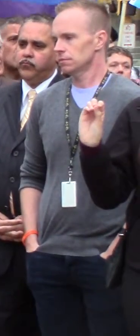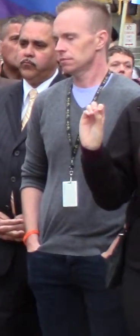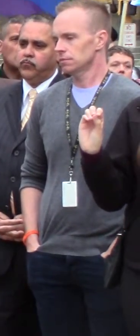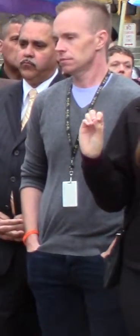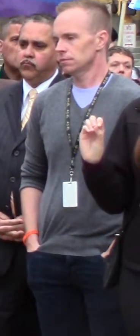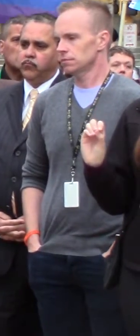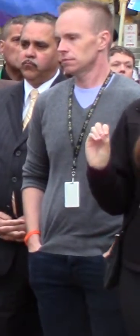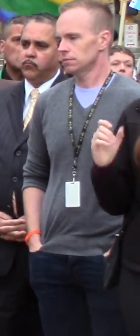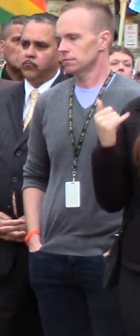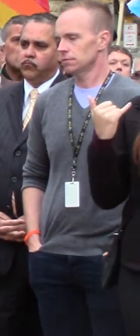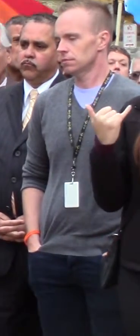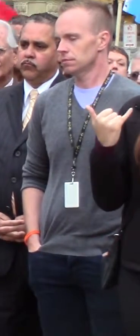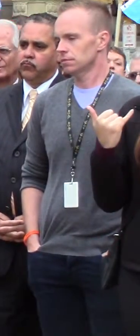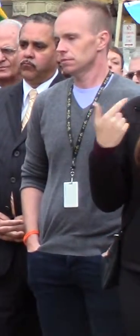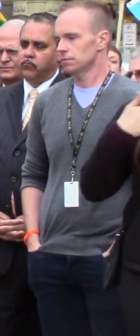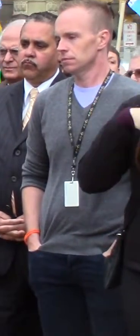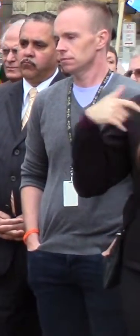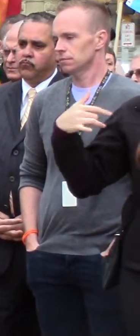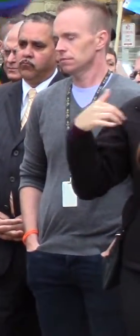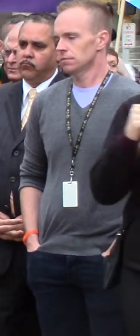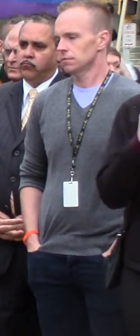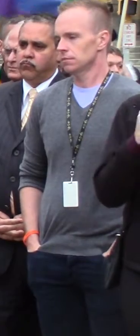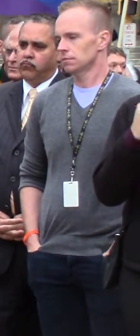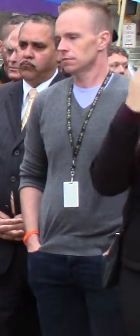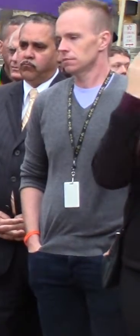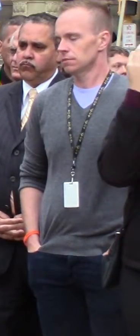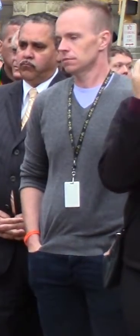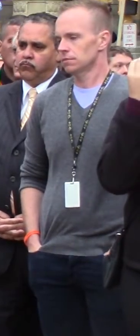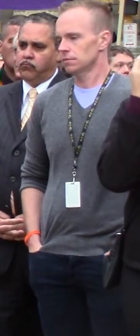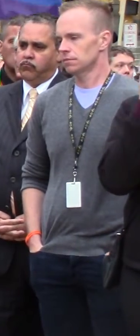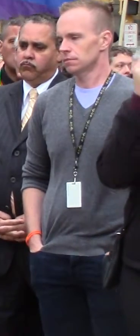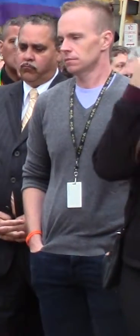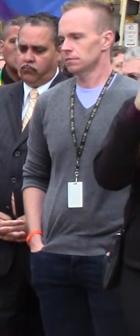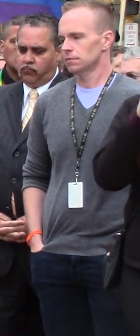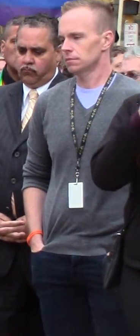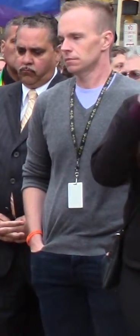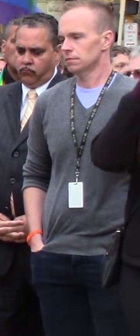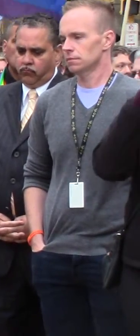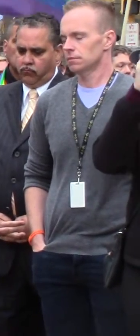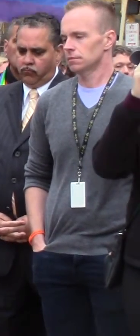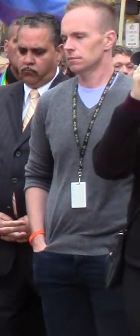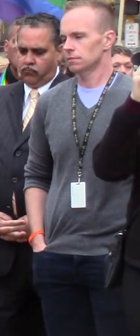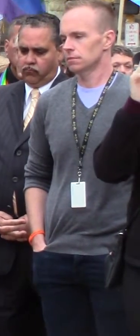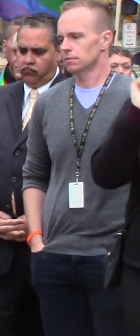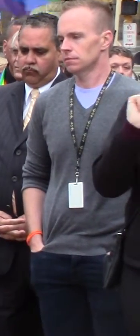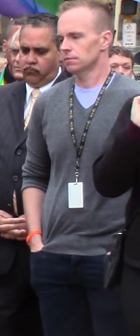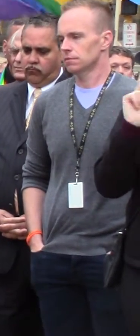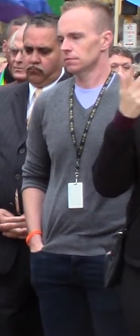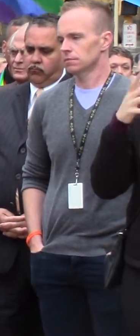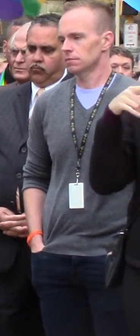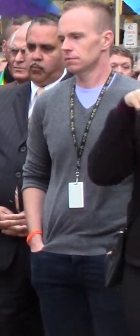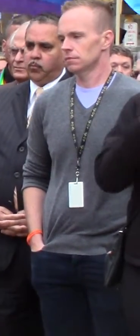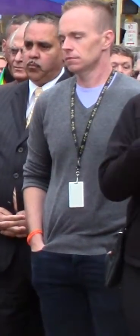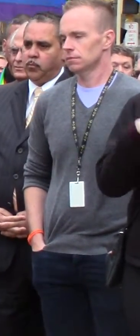Today we gather to remember and honor the victims of the horrible massacre perpetrated this weekend at Pulse Nightclub in